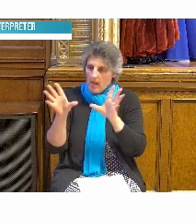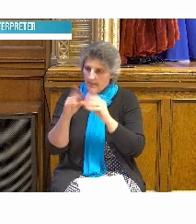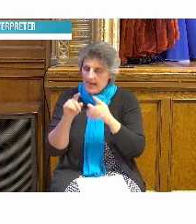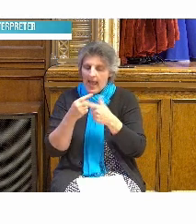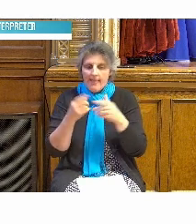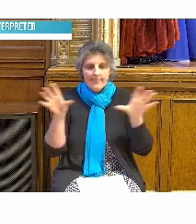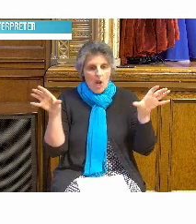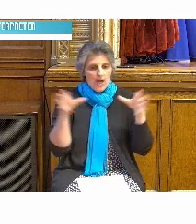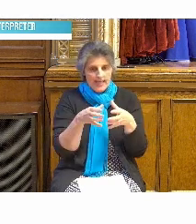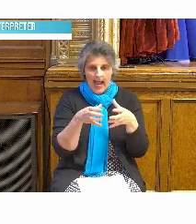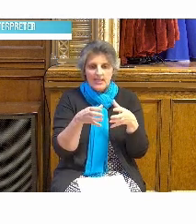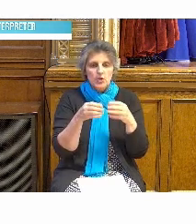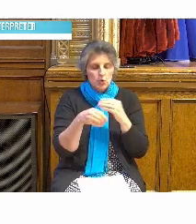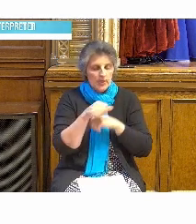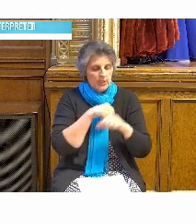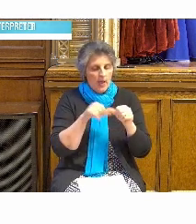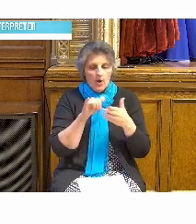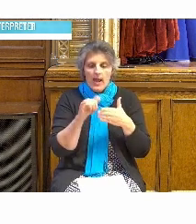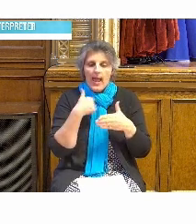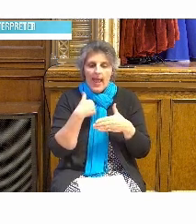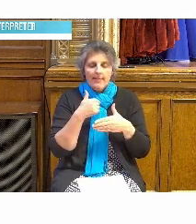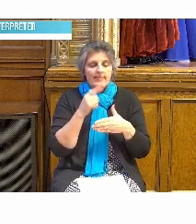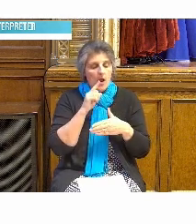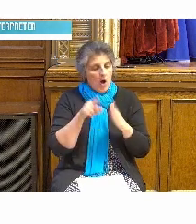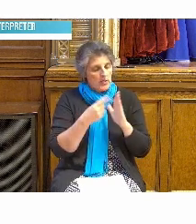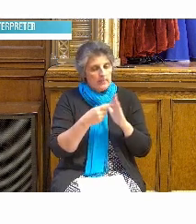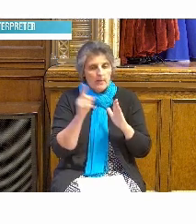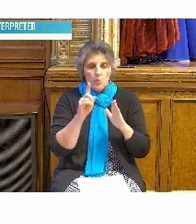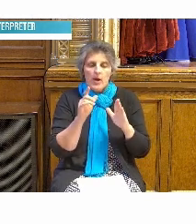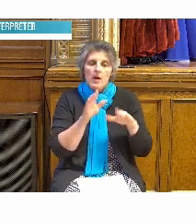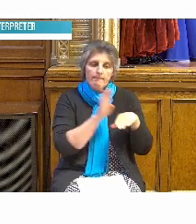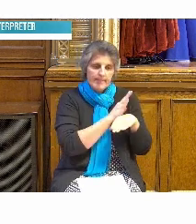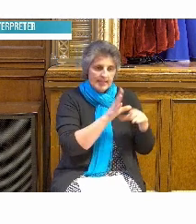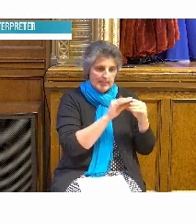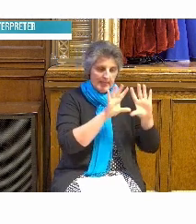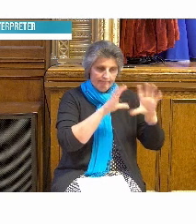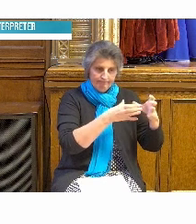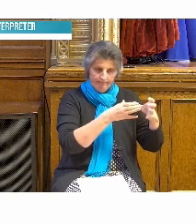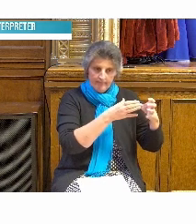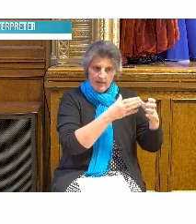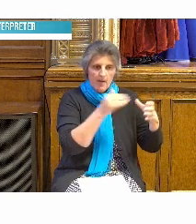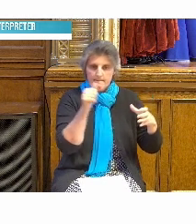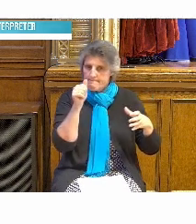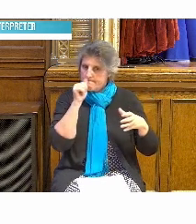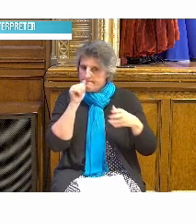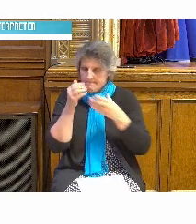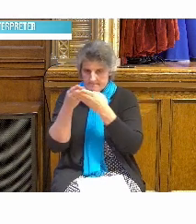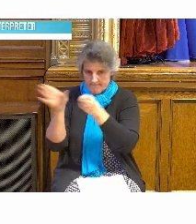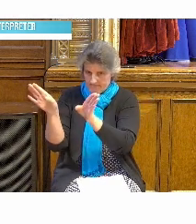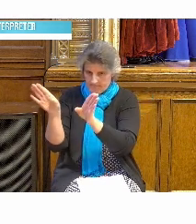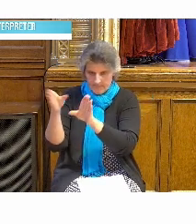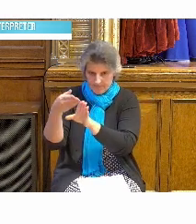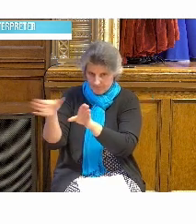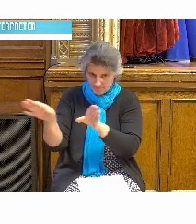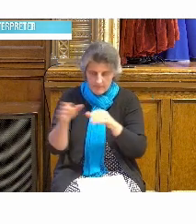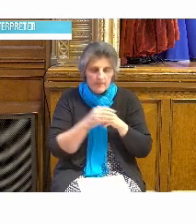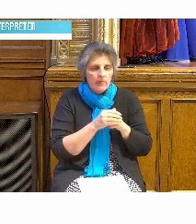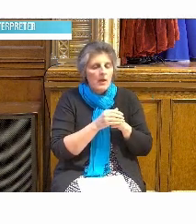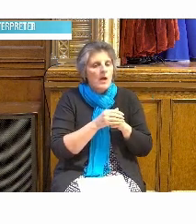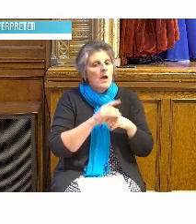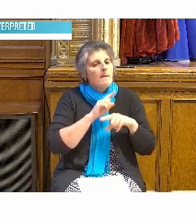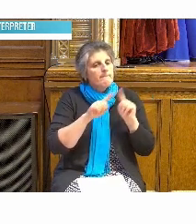attached to each other. And there have been occasions where there were business meetings only and separate public hearing meetings. But it's